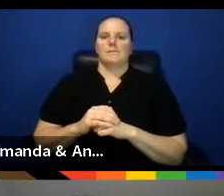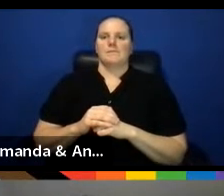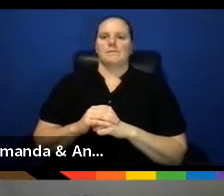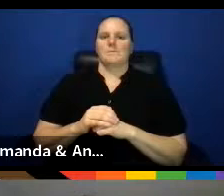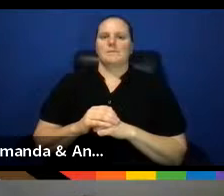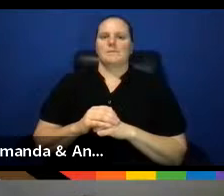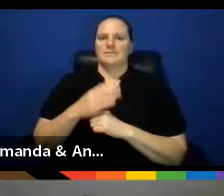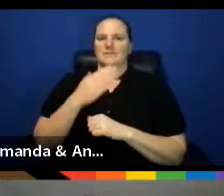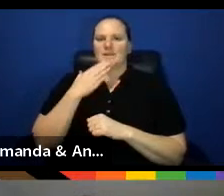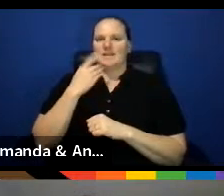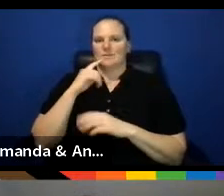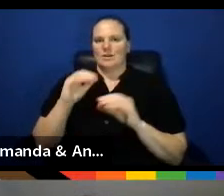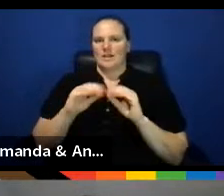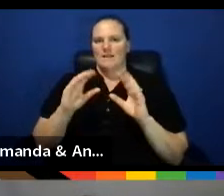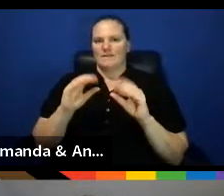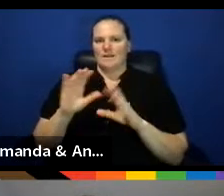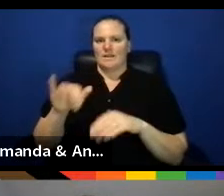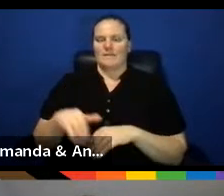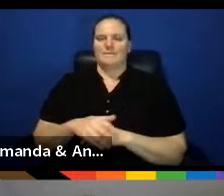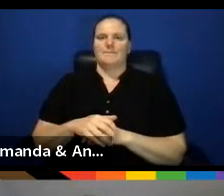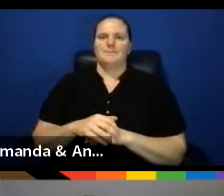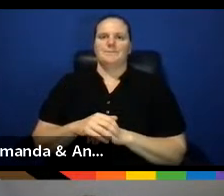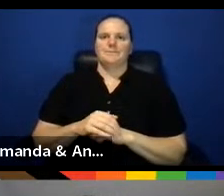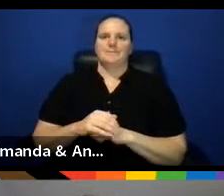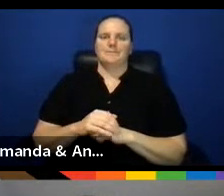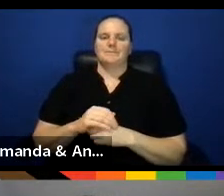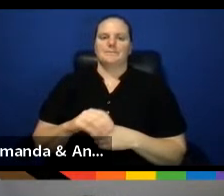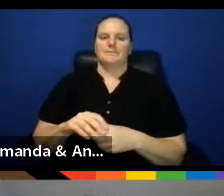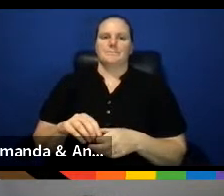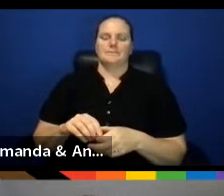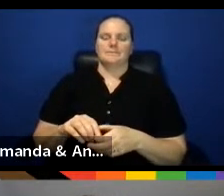Thanks for the clarification.